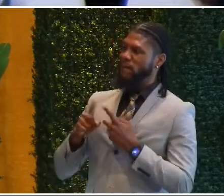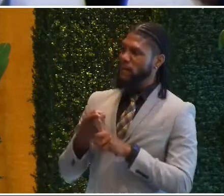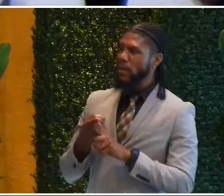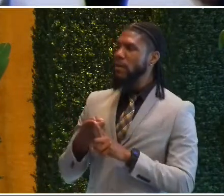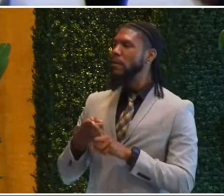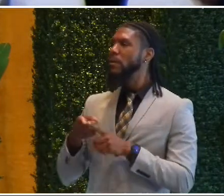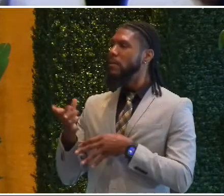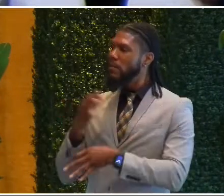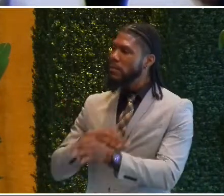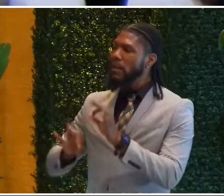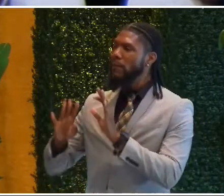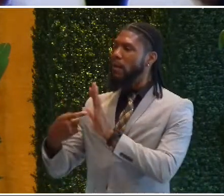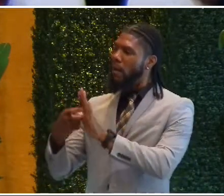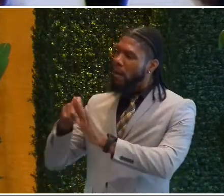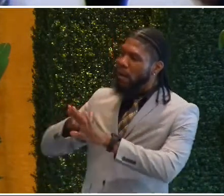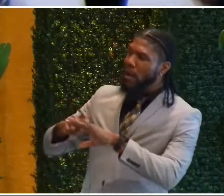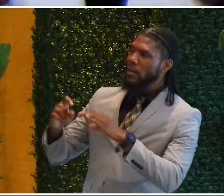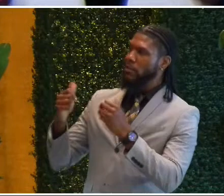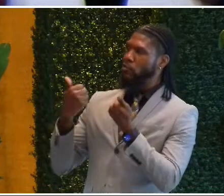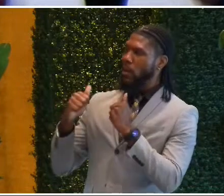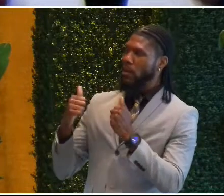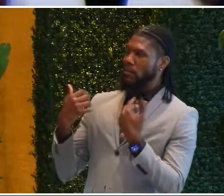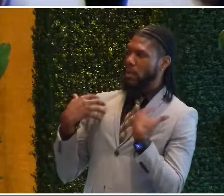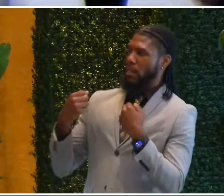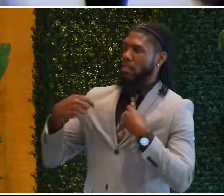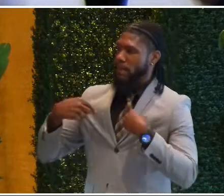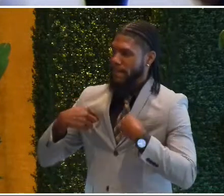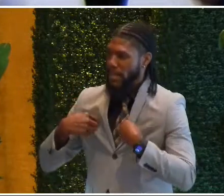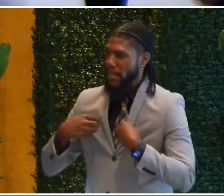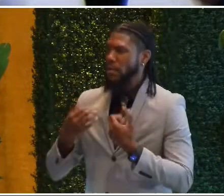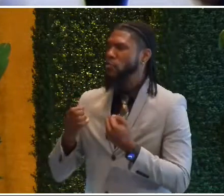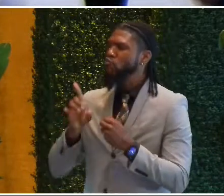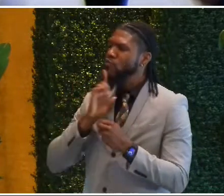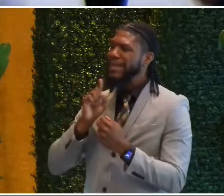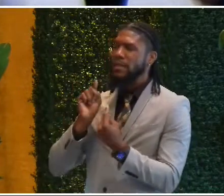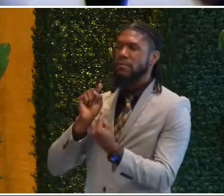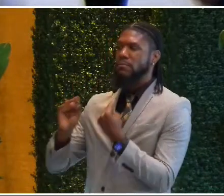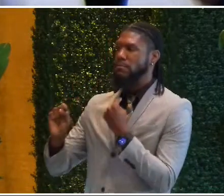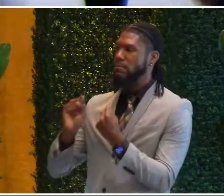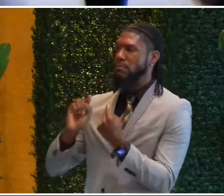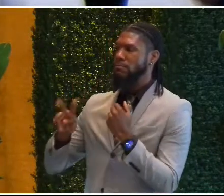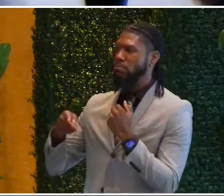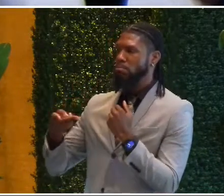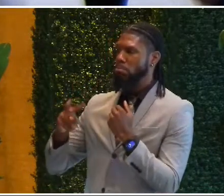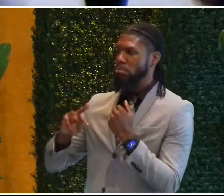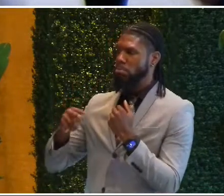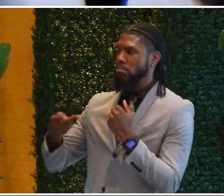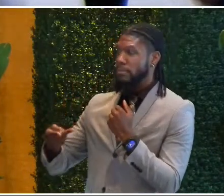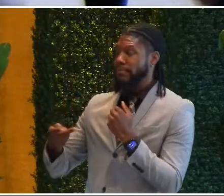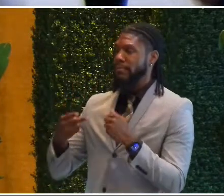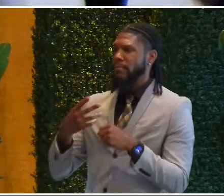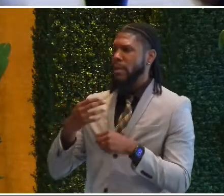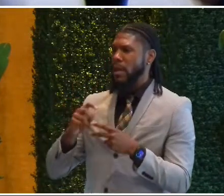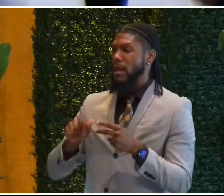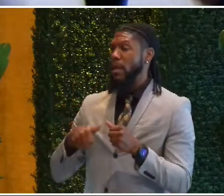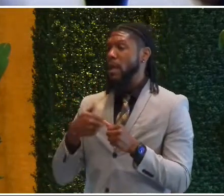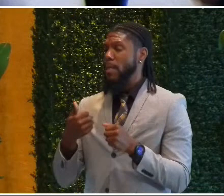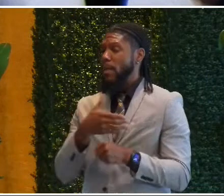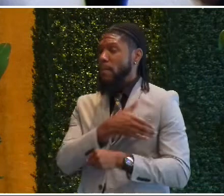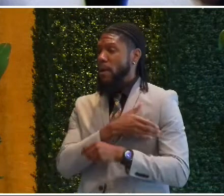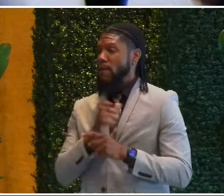issue, right? So that it's reciprocal. And another powerful moment we had